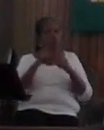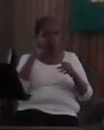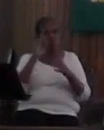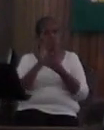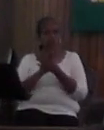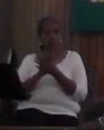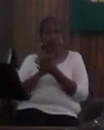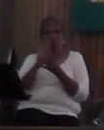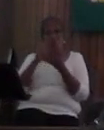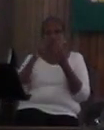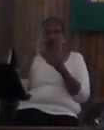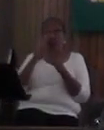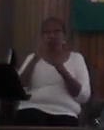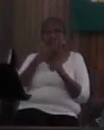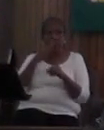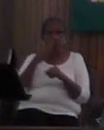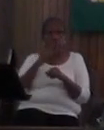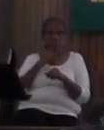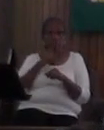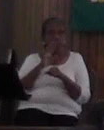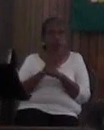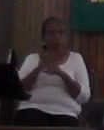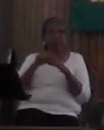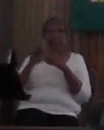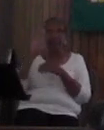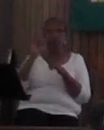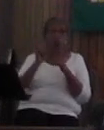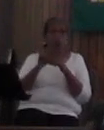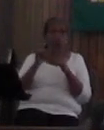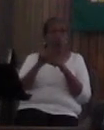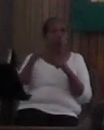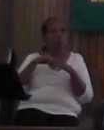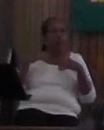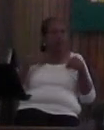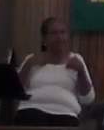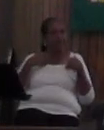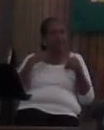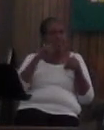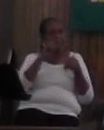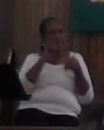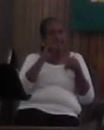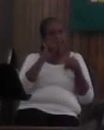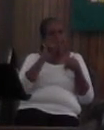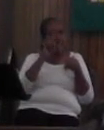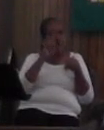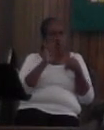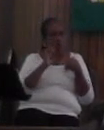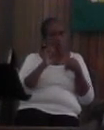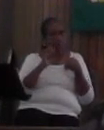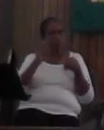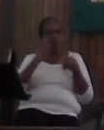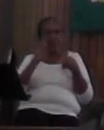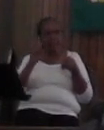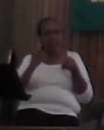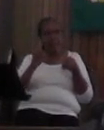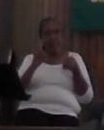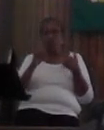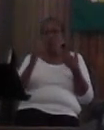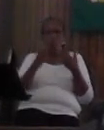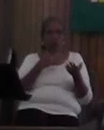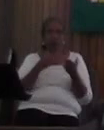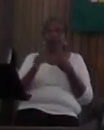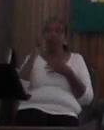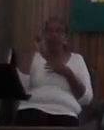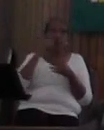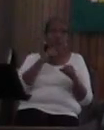has promised in his word, we possess the title deed to whatever it is that he has promised.